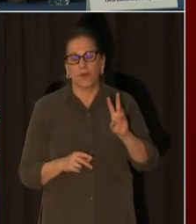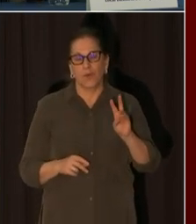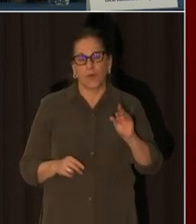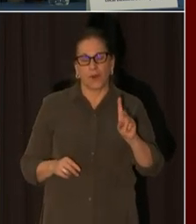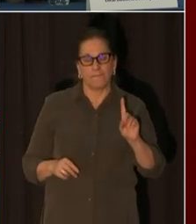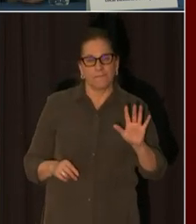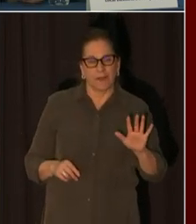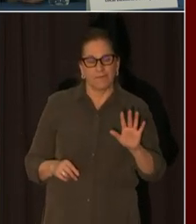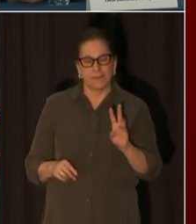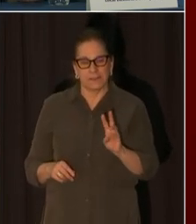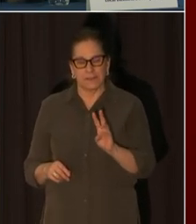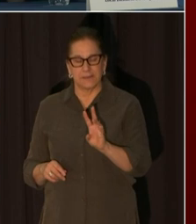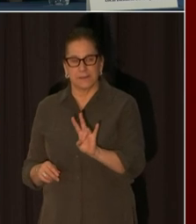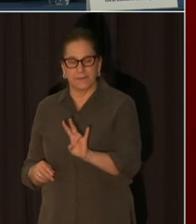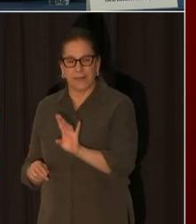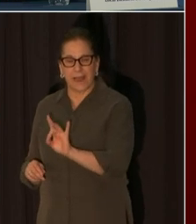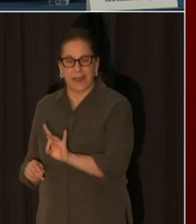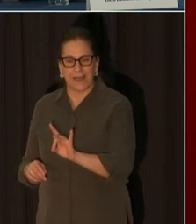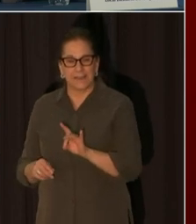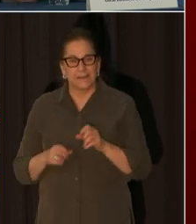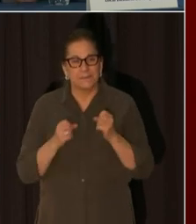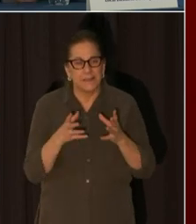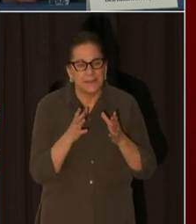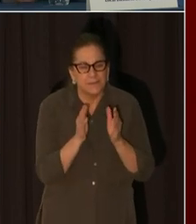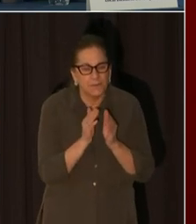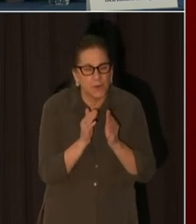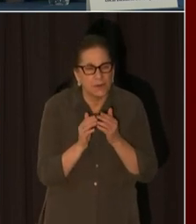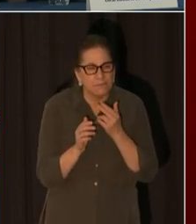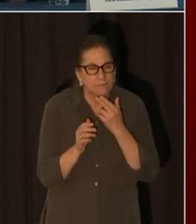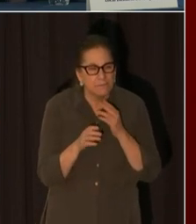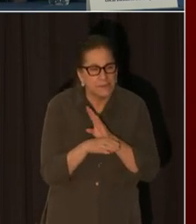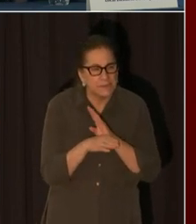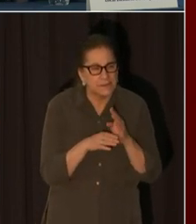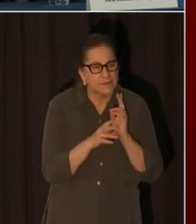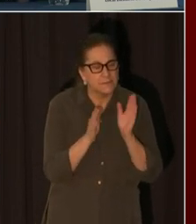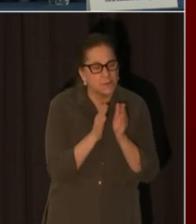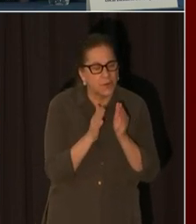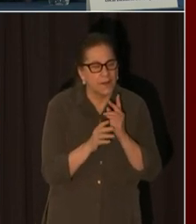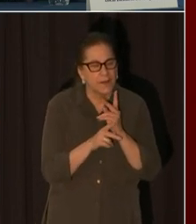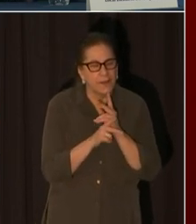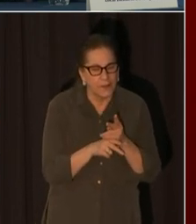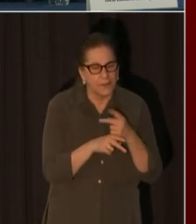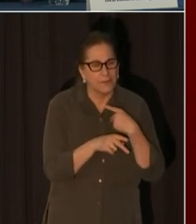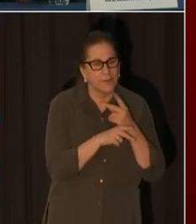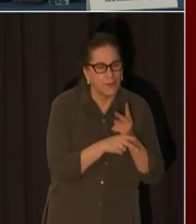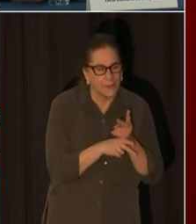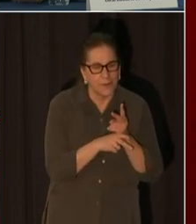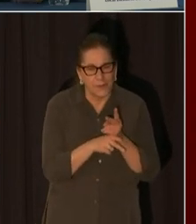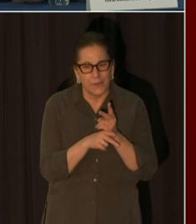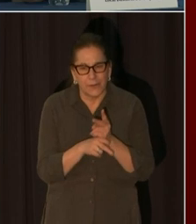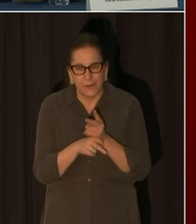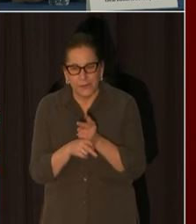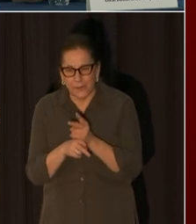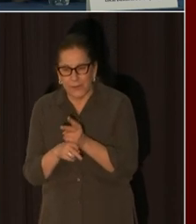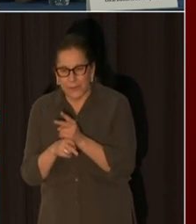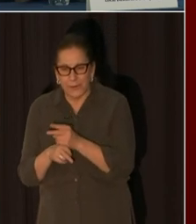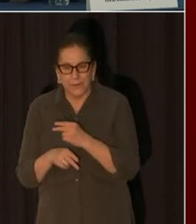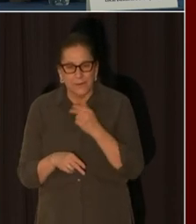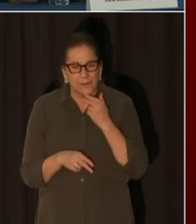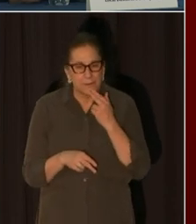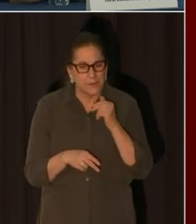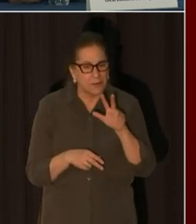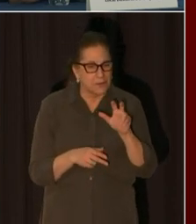our small businesses at whatever stage of business development they're in. And we know we know that this is a really tough time for